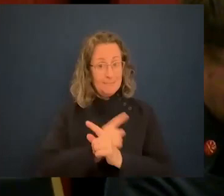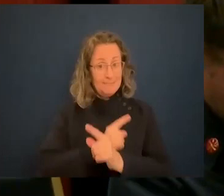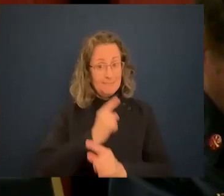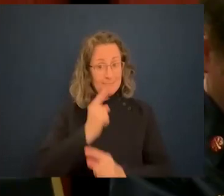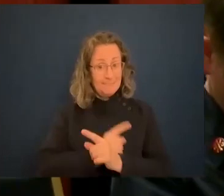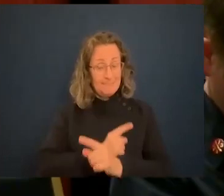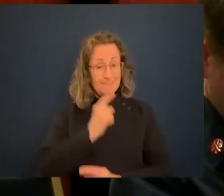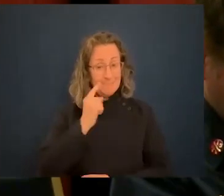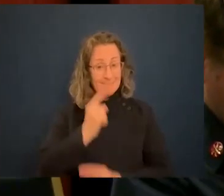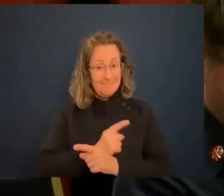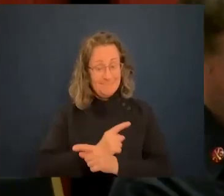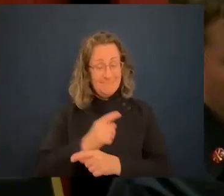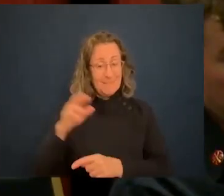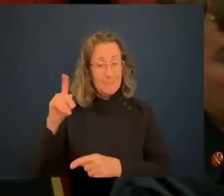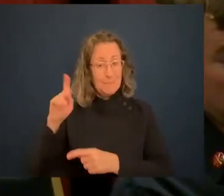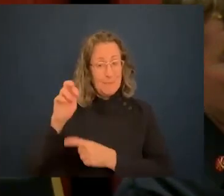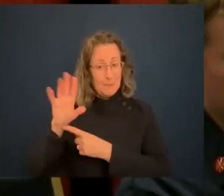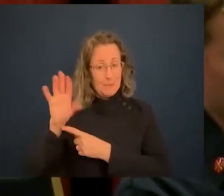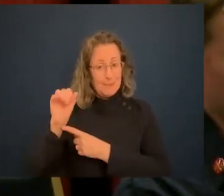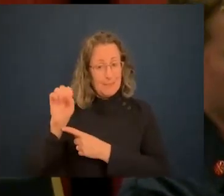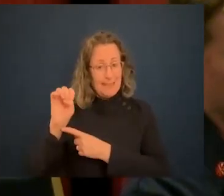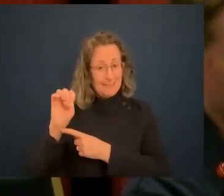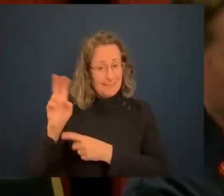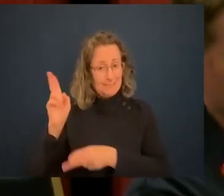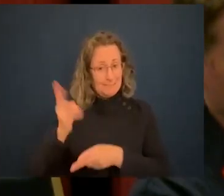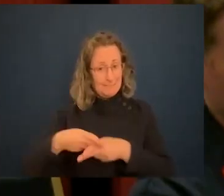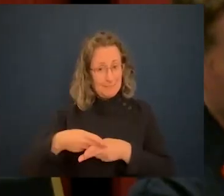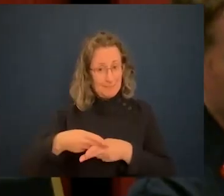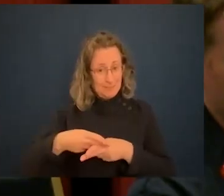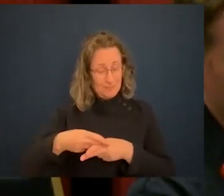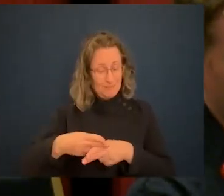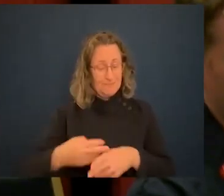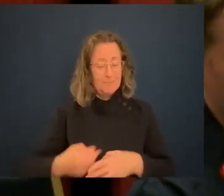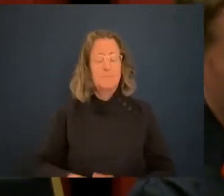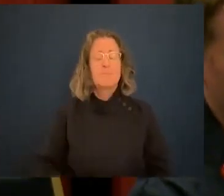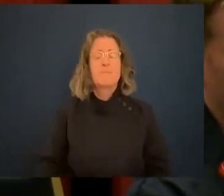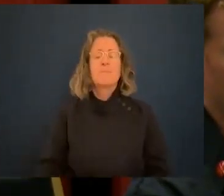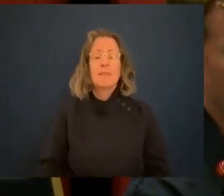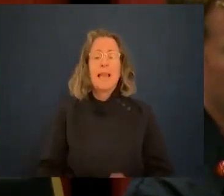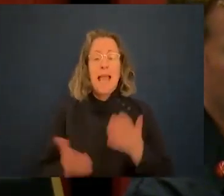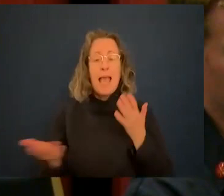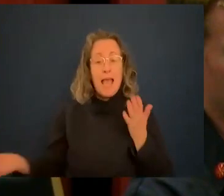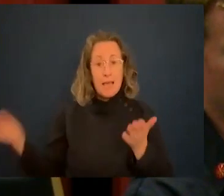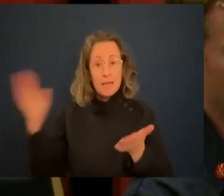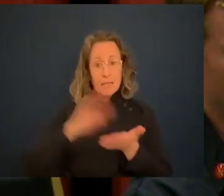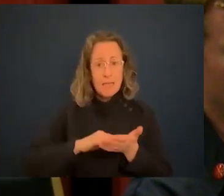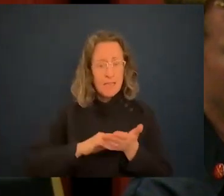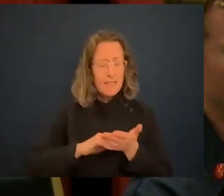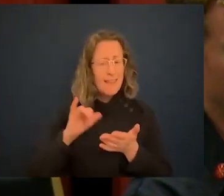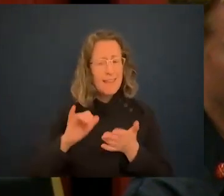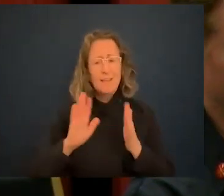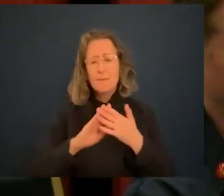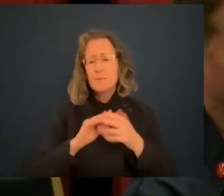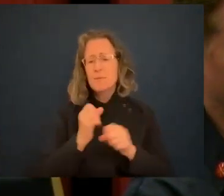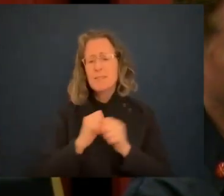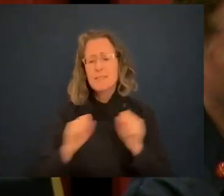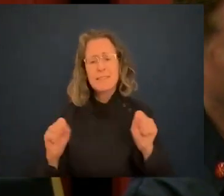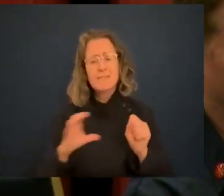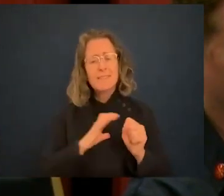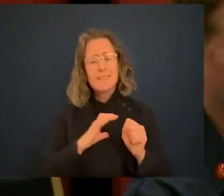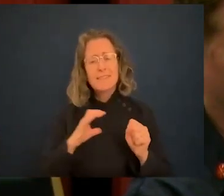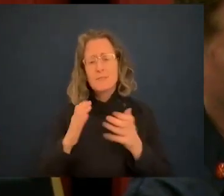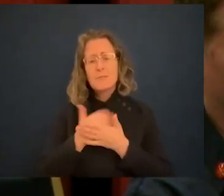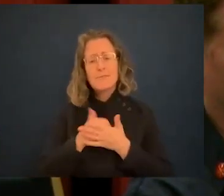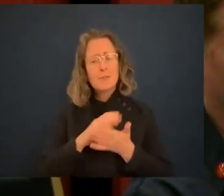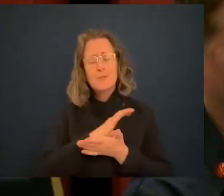by Peter um again I just want to reiterate that so much work has been done by